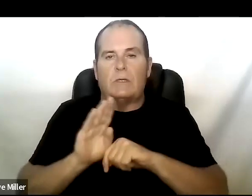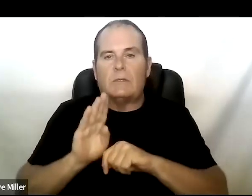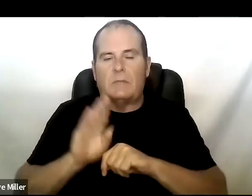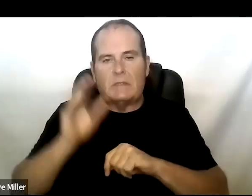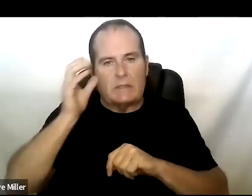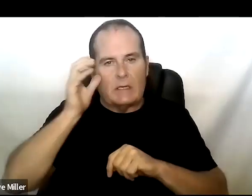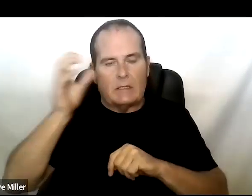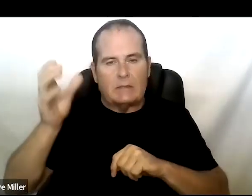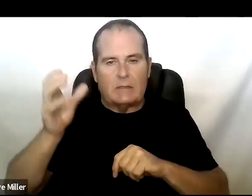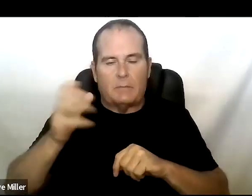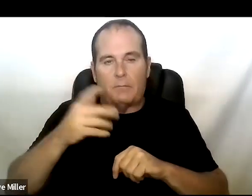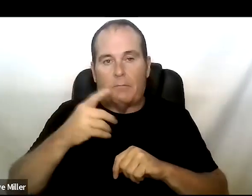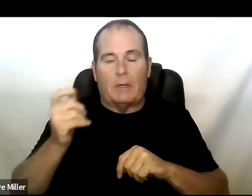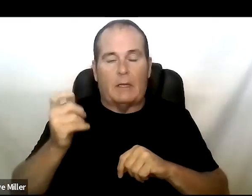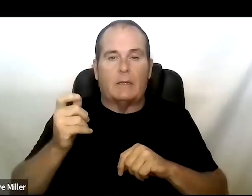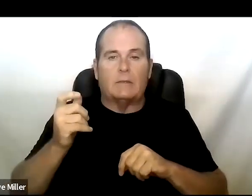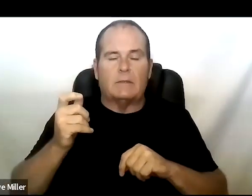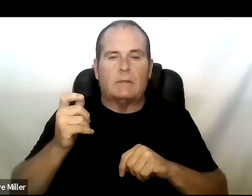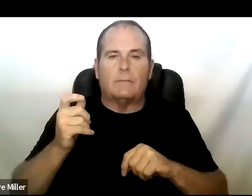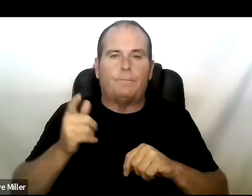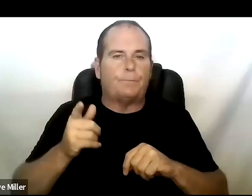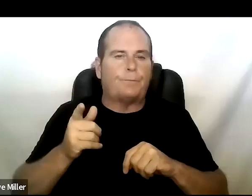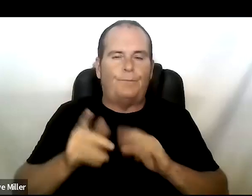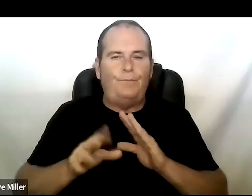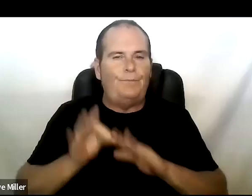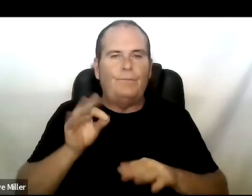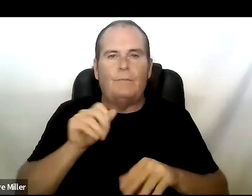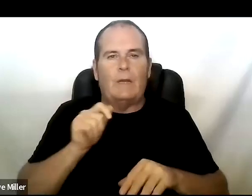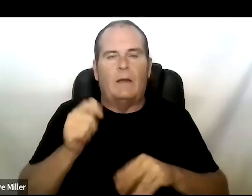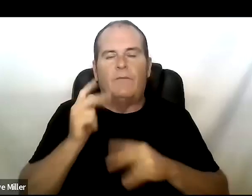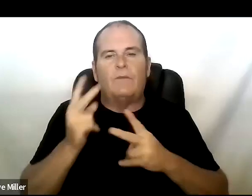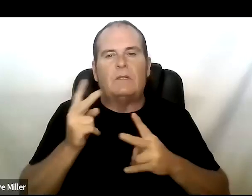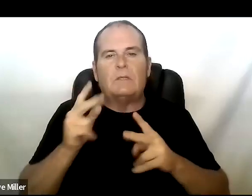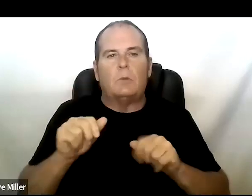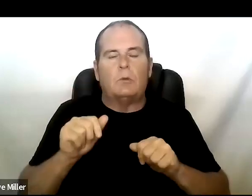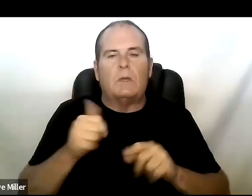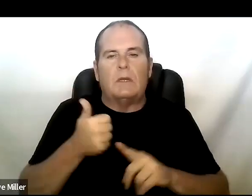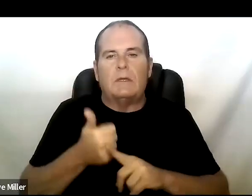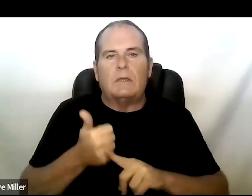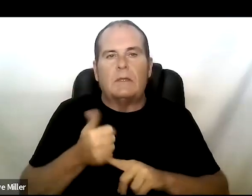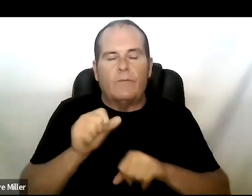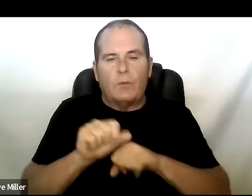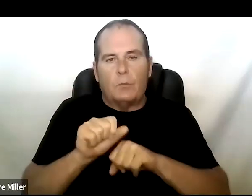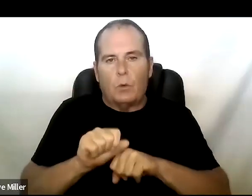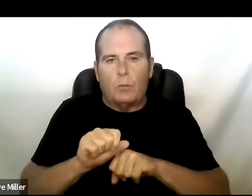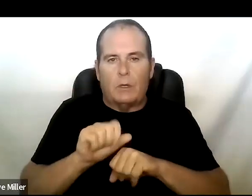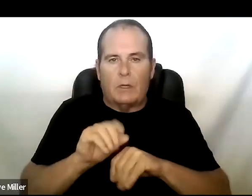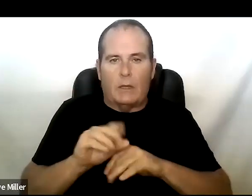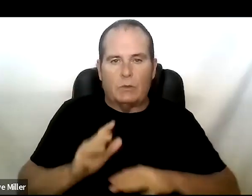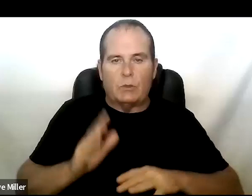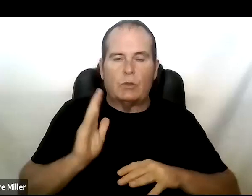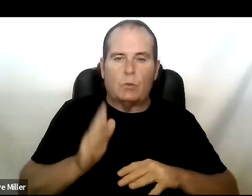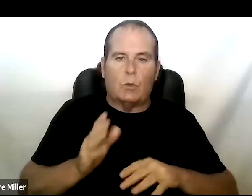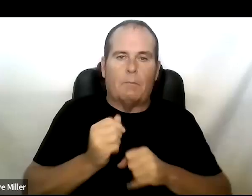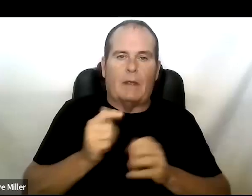concept because they find that this is not visible, the self-employment counselors often make